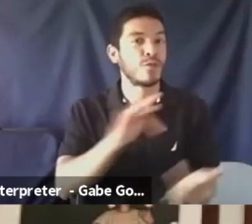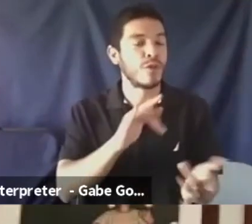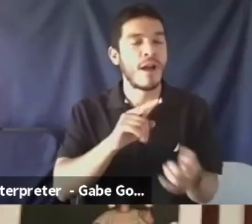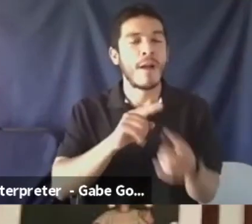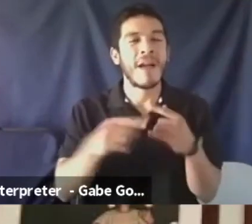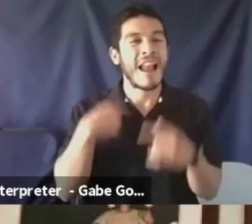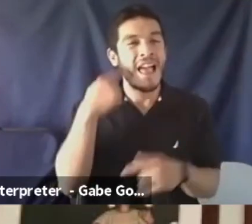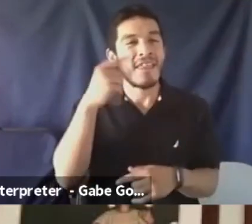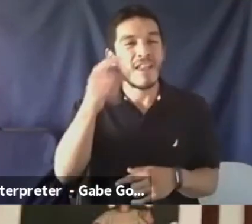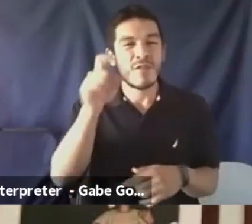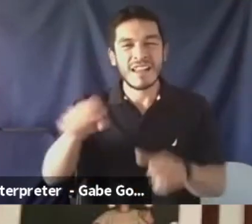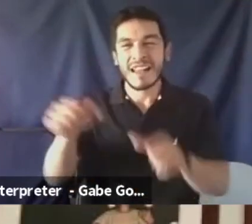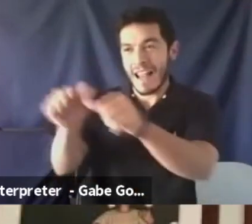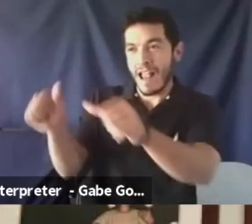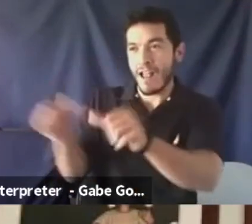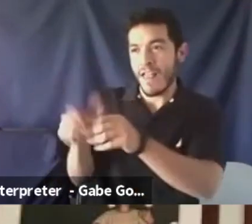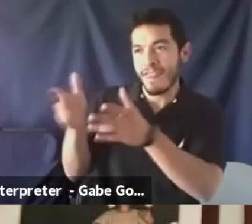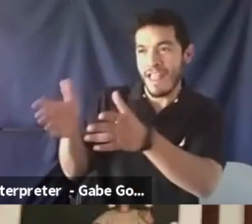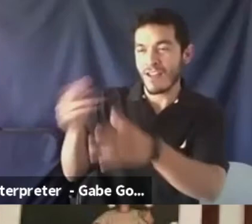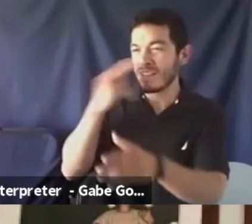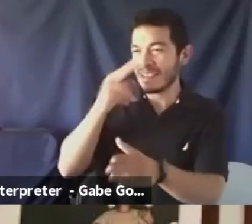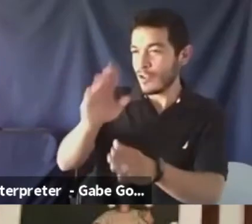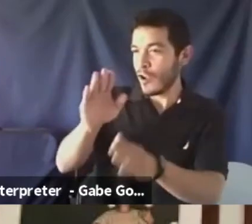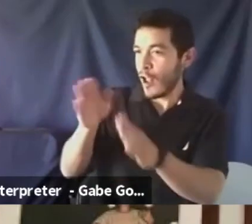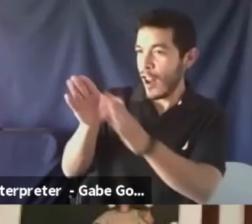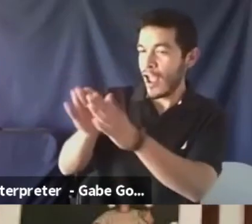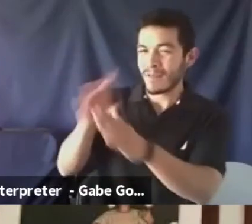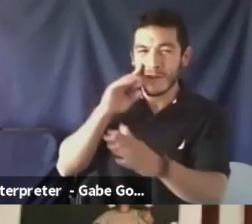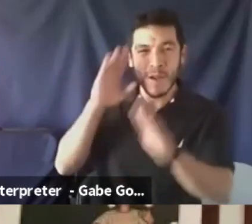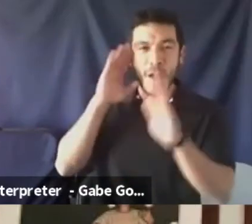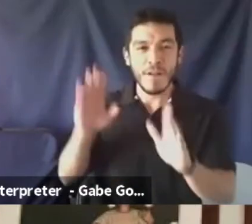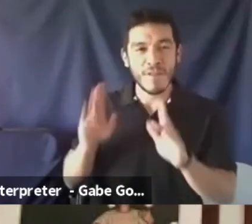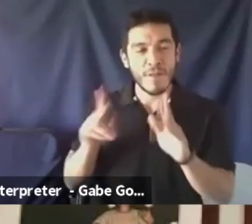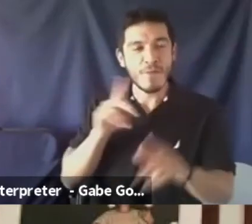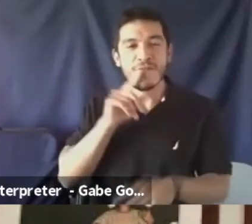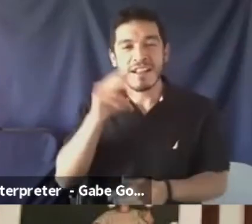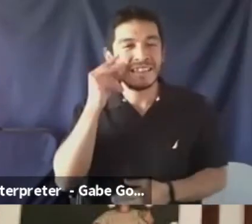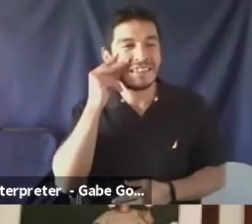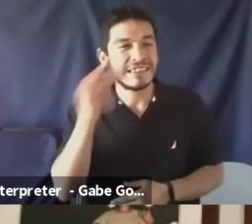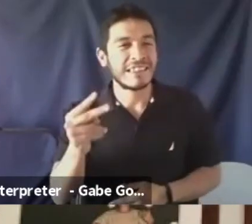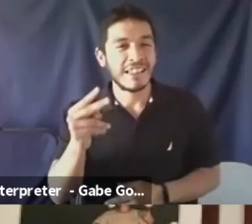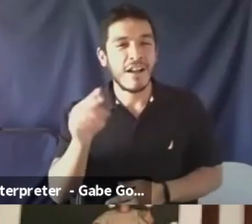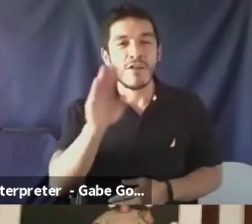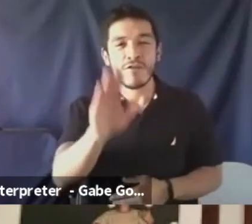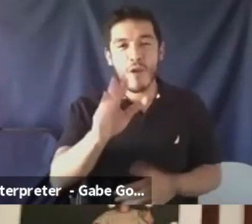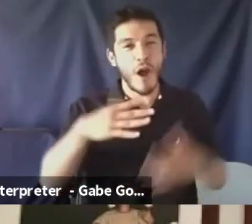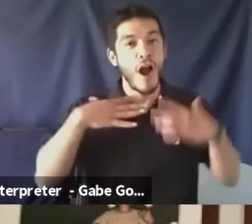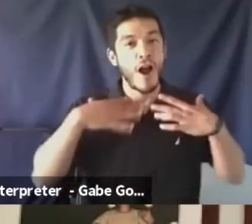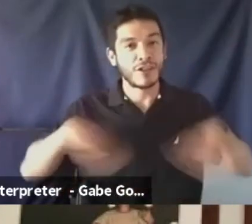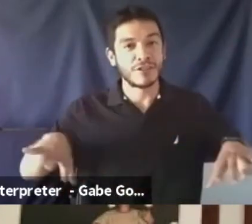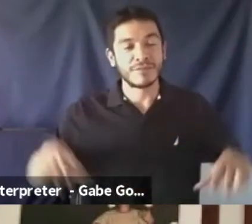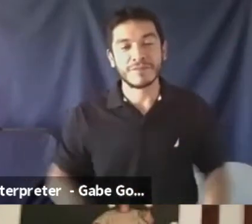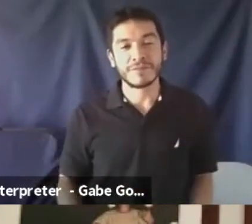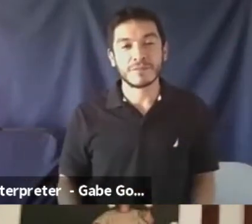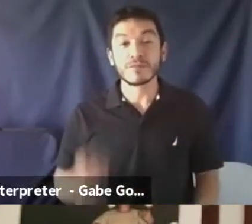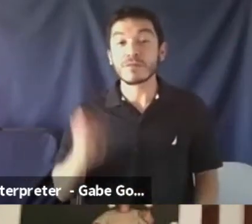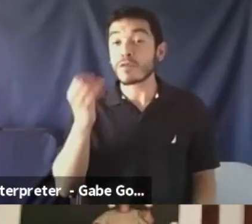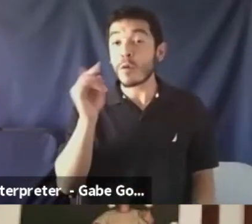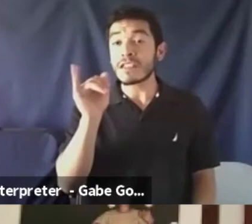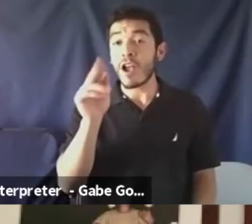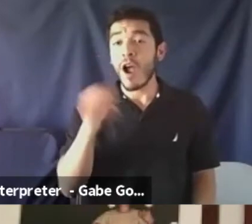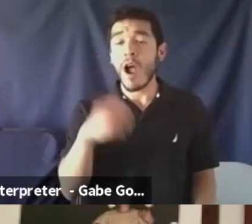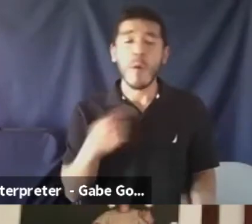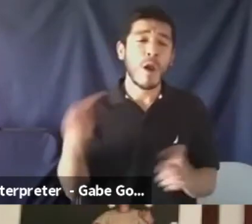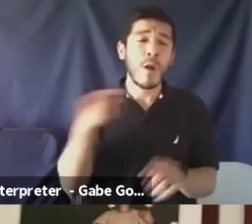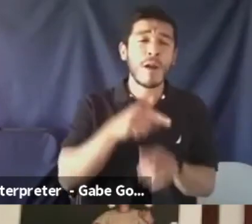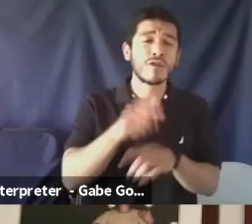need a section there. It'd be great for people to really see those costumes. So, Tiara, I want to go back to you